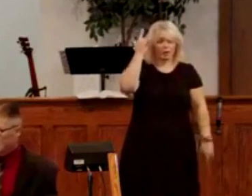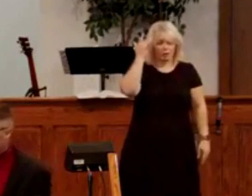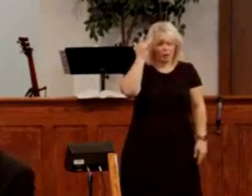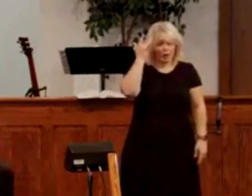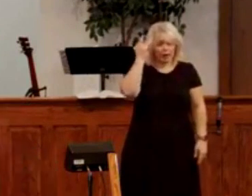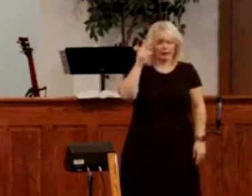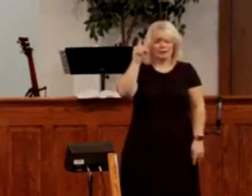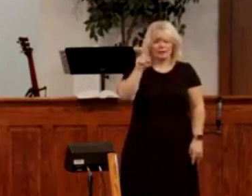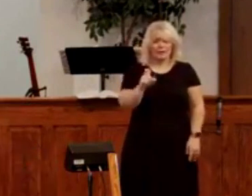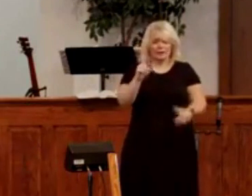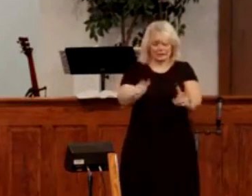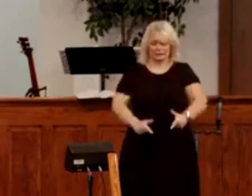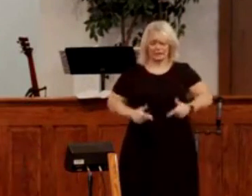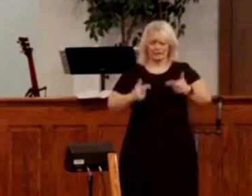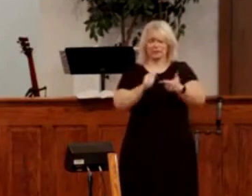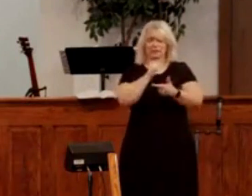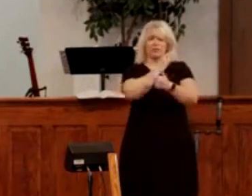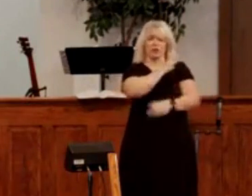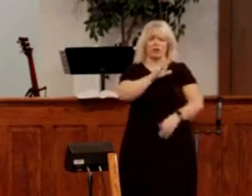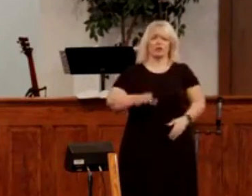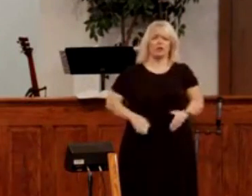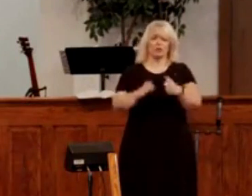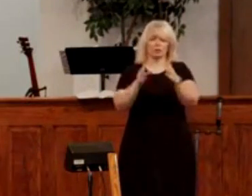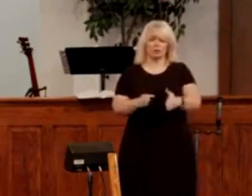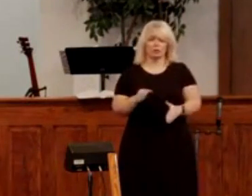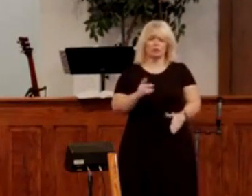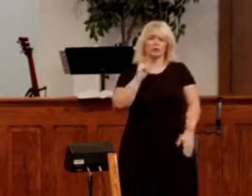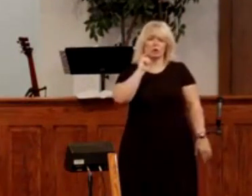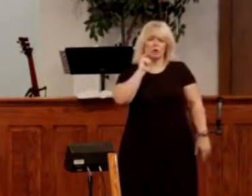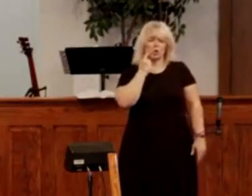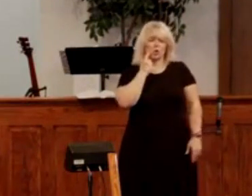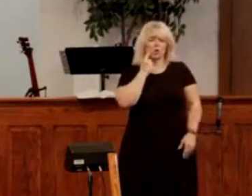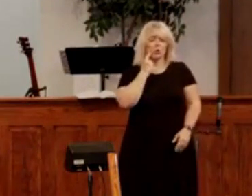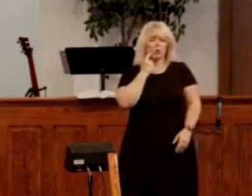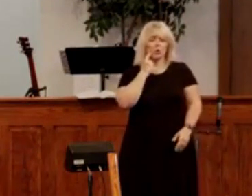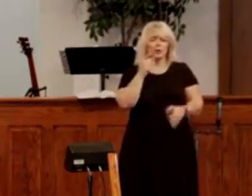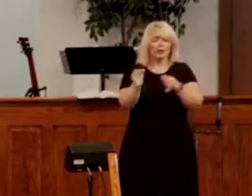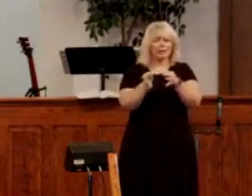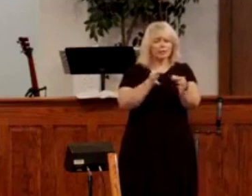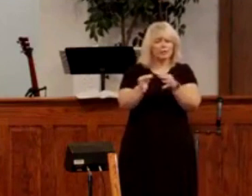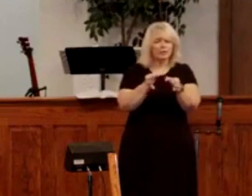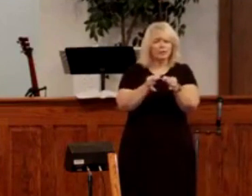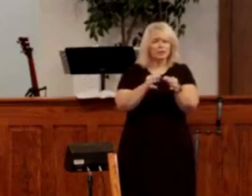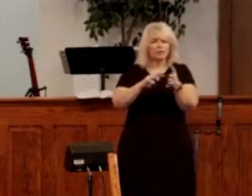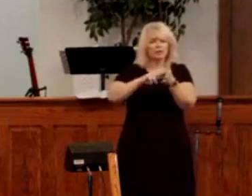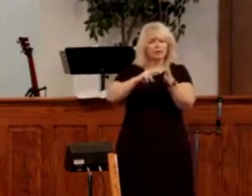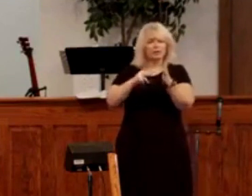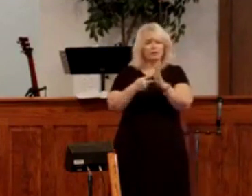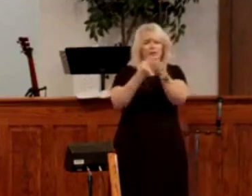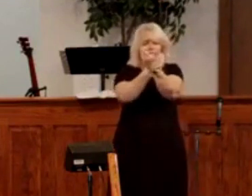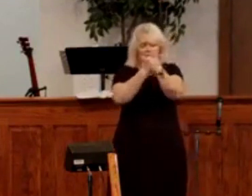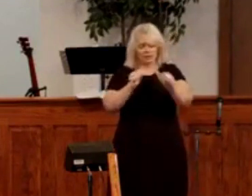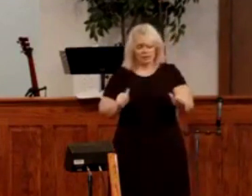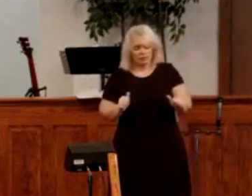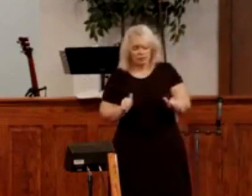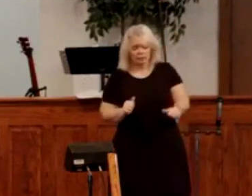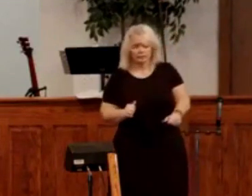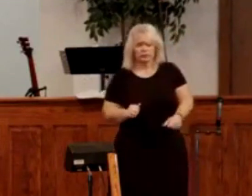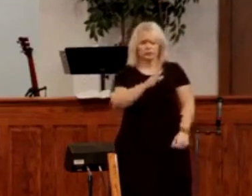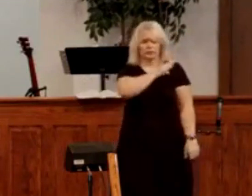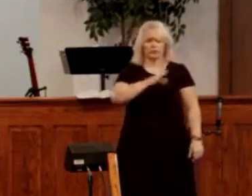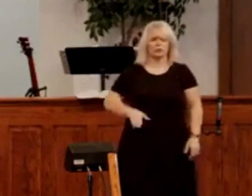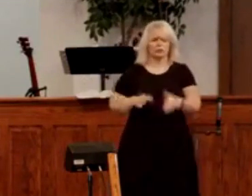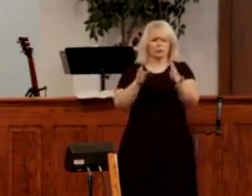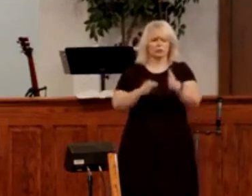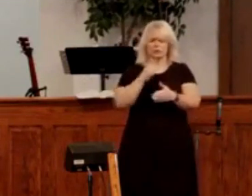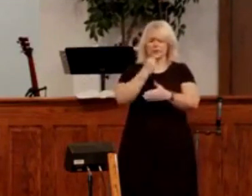have it. If you're not a Christian, this is a pretty cool explanation of what it means to be saved. You hear Christians talk about it all the time. I'm saved. What's saved